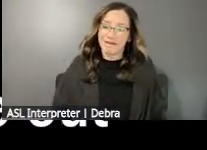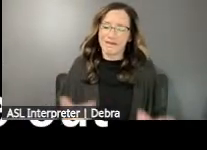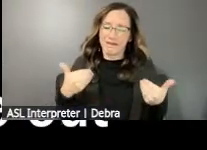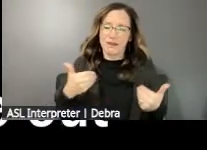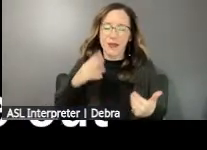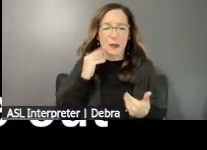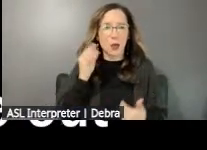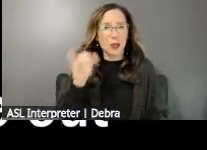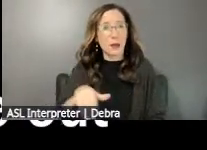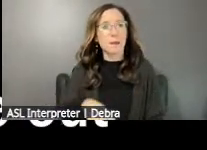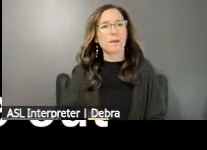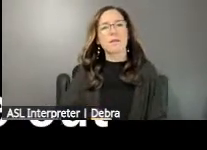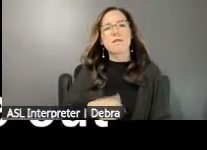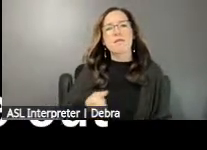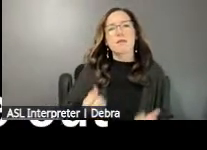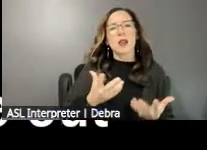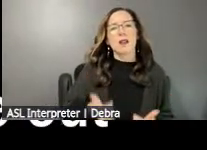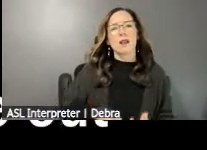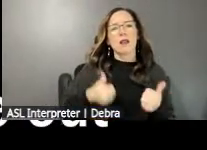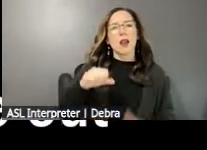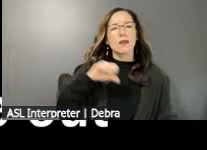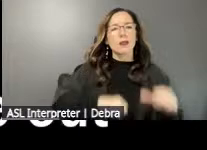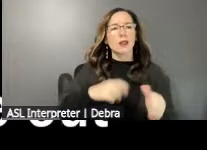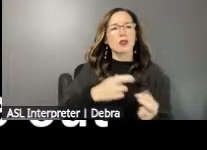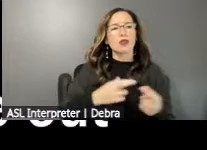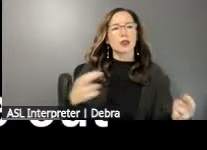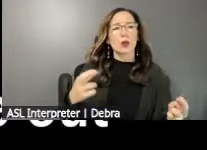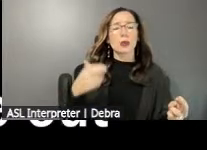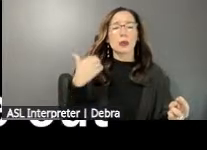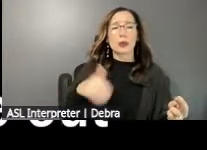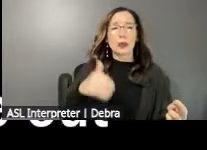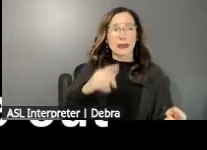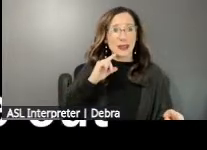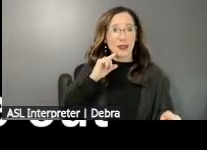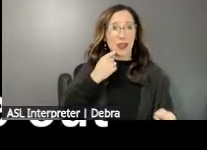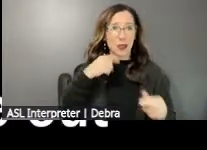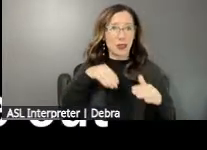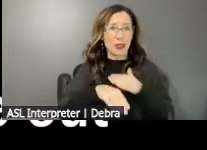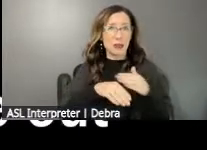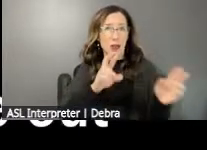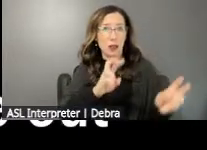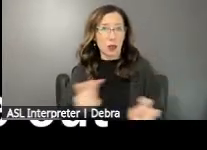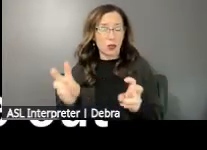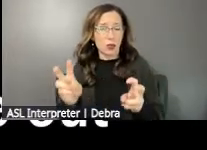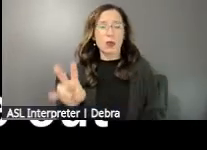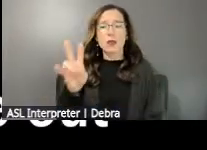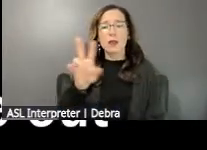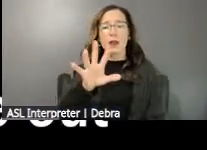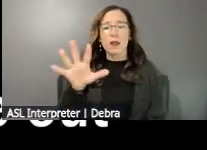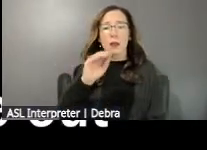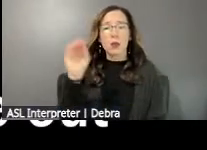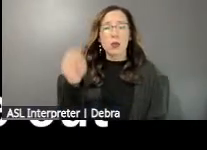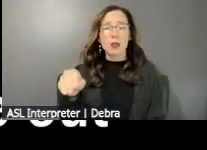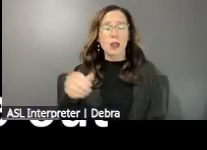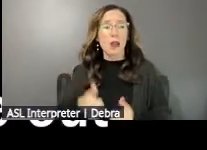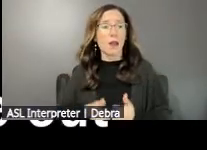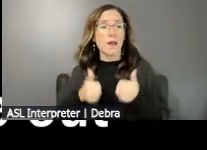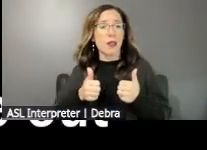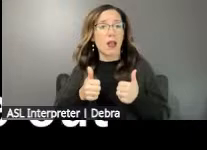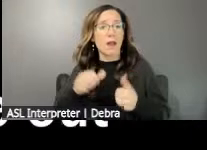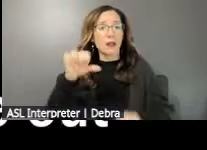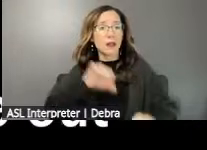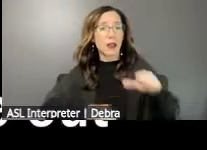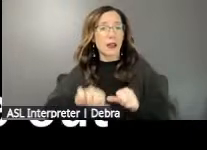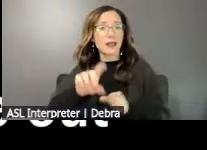science resources contain severe accessibility issues. Almost 75% of life science data portals